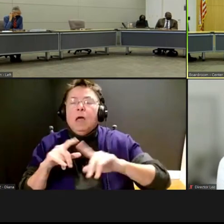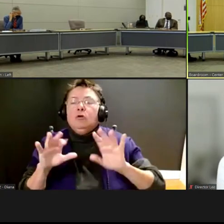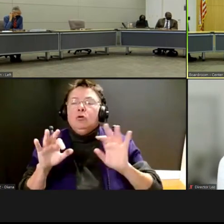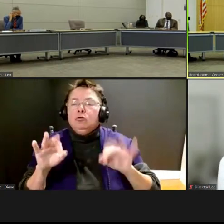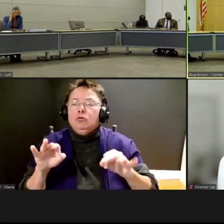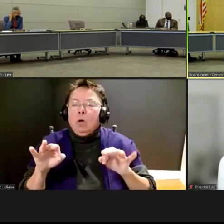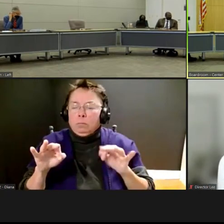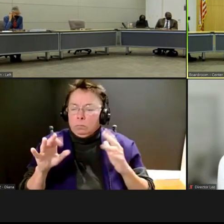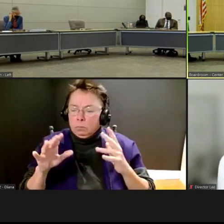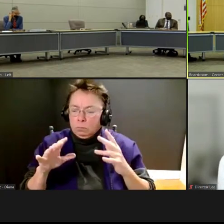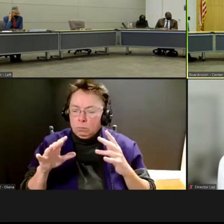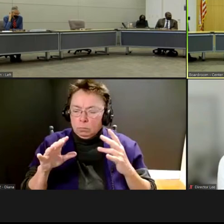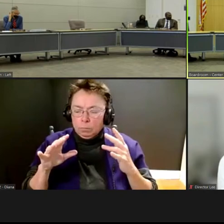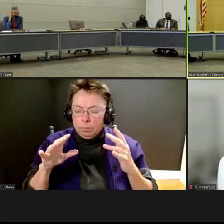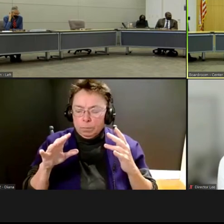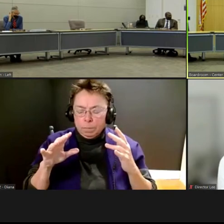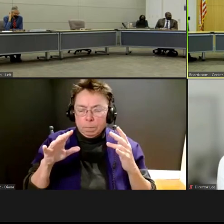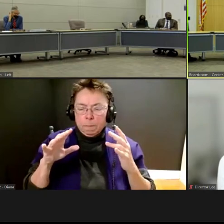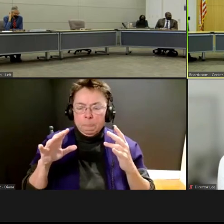shared about